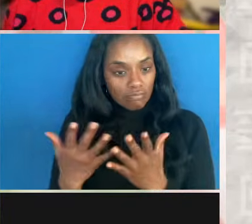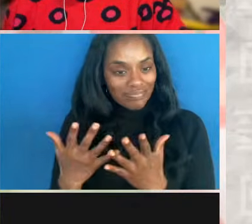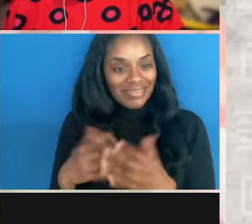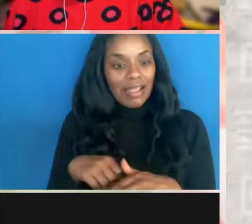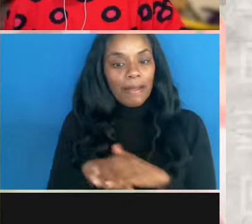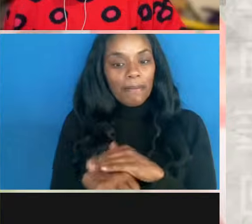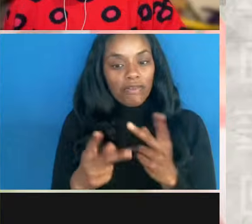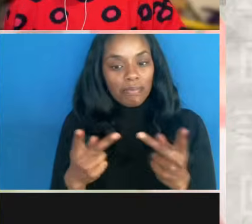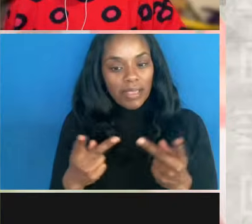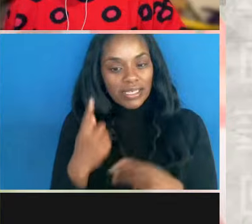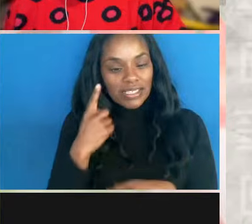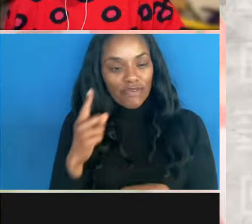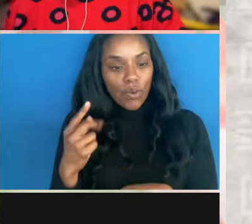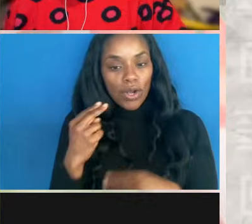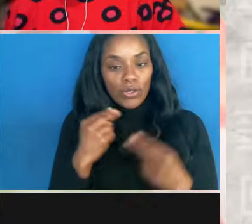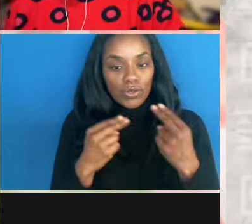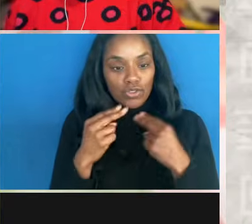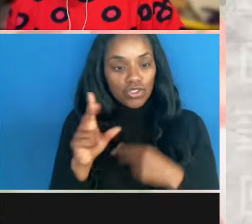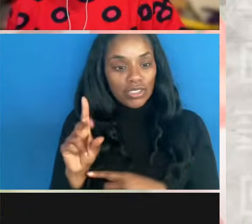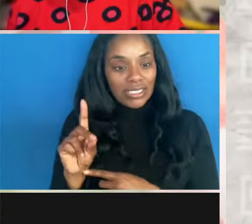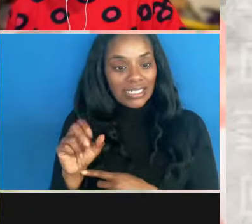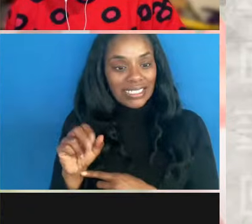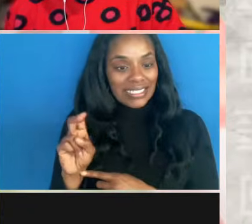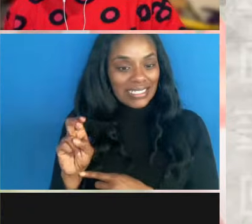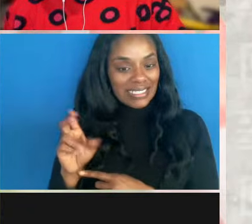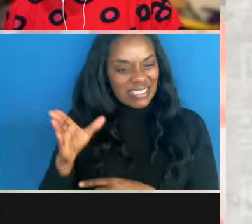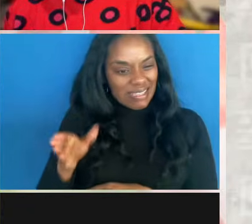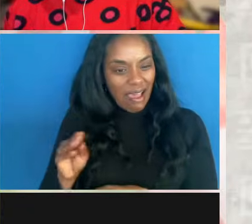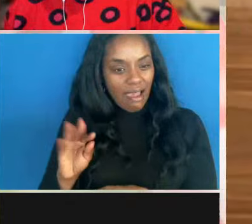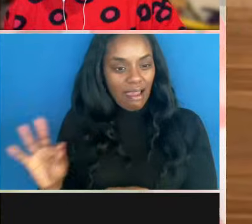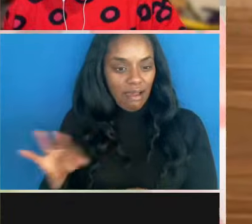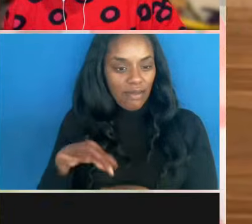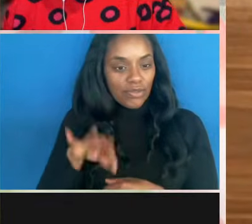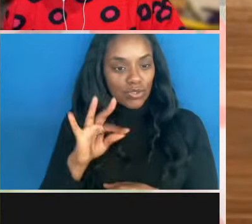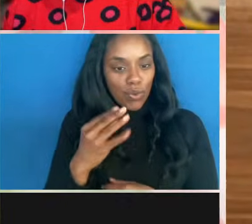the nutrient-dense side of soul food.